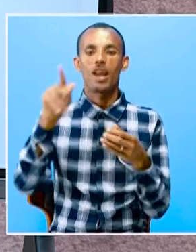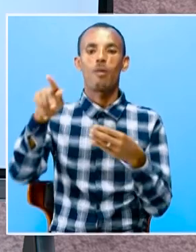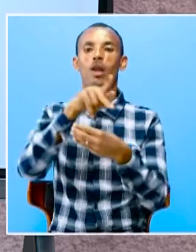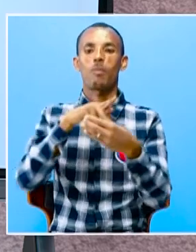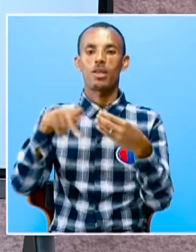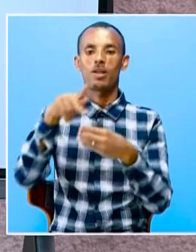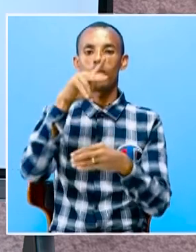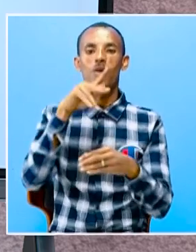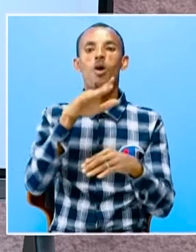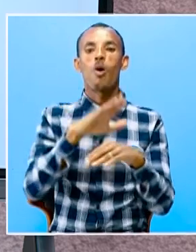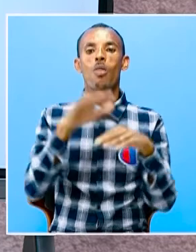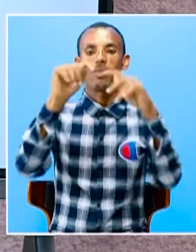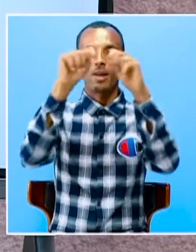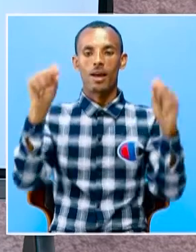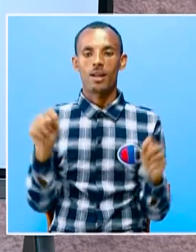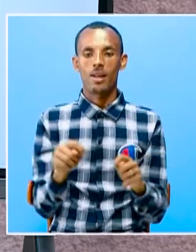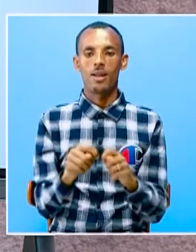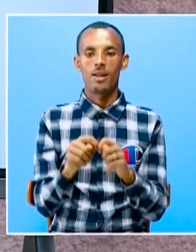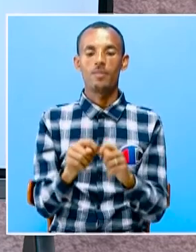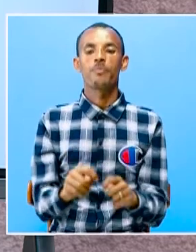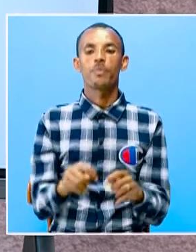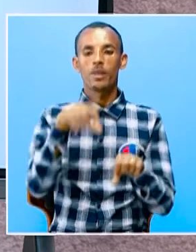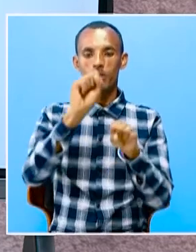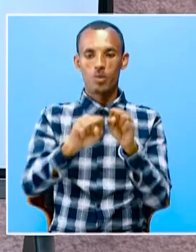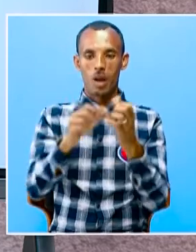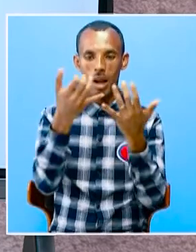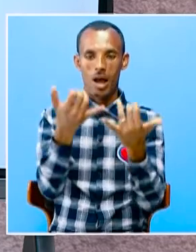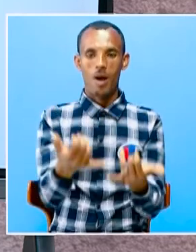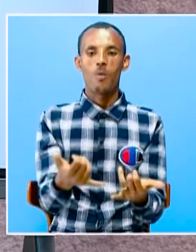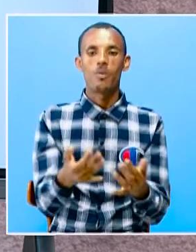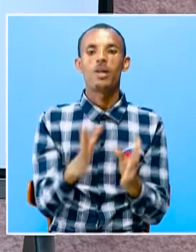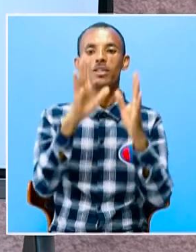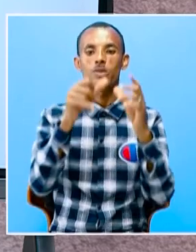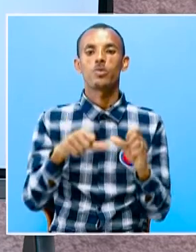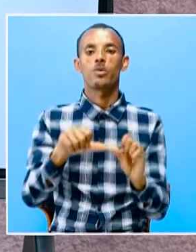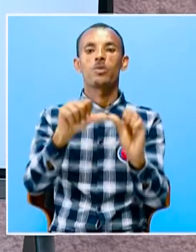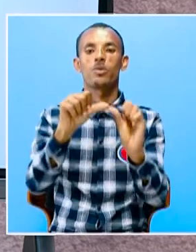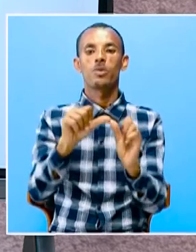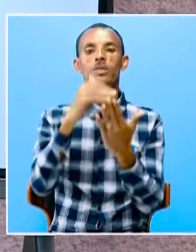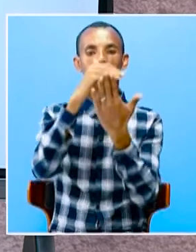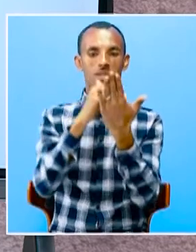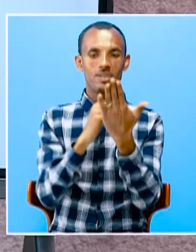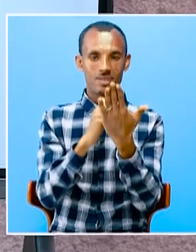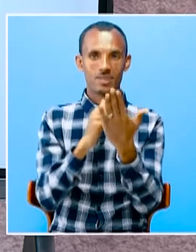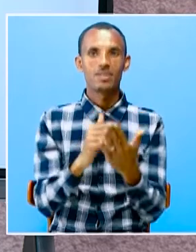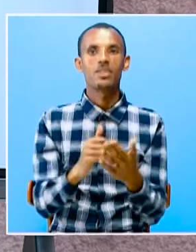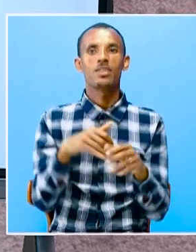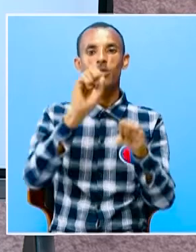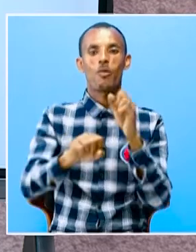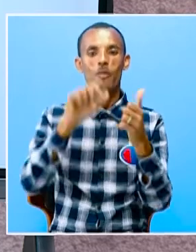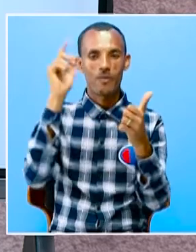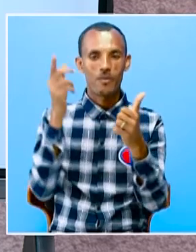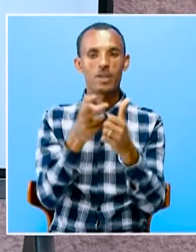perimeter of triangles. So now, let's continue to the lesson. So